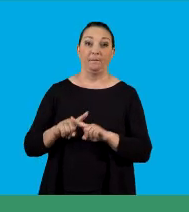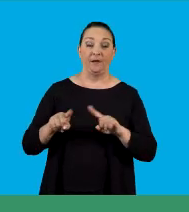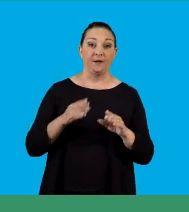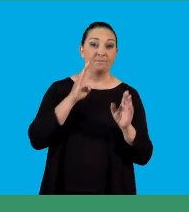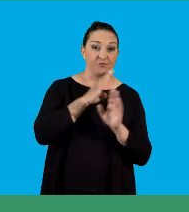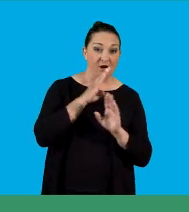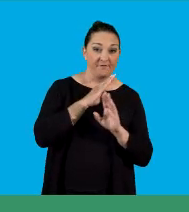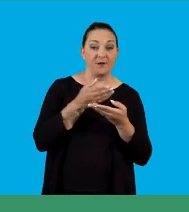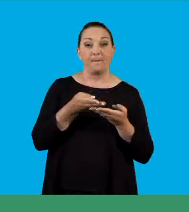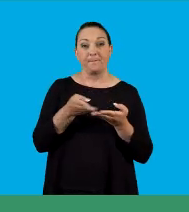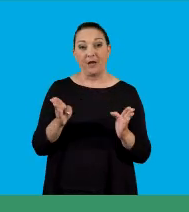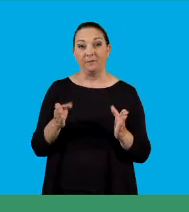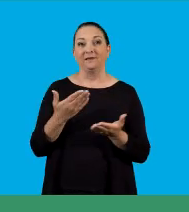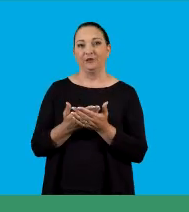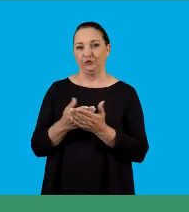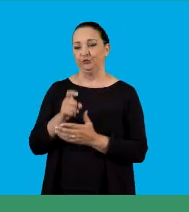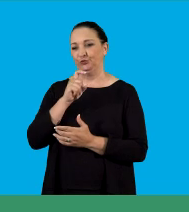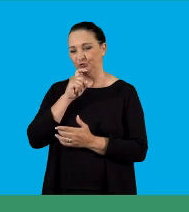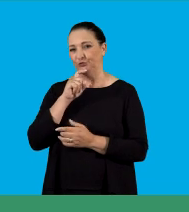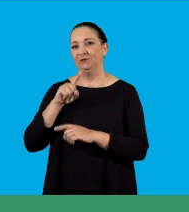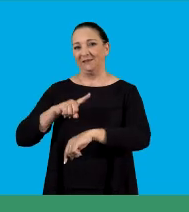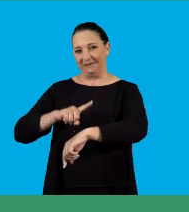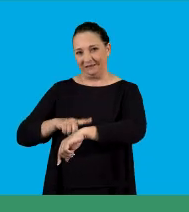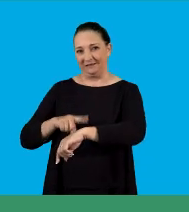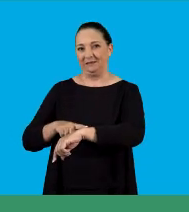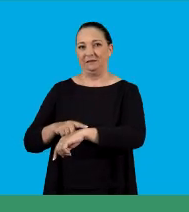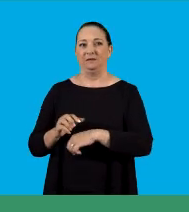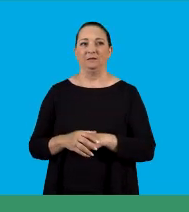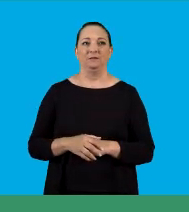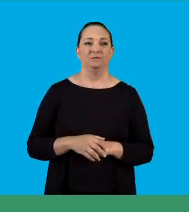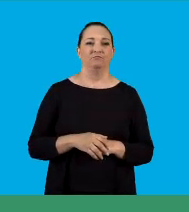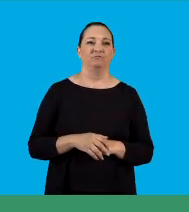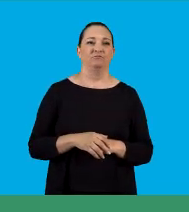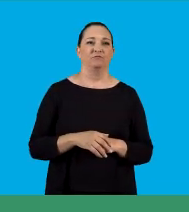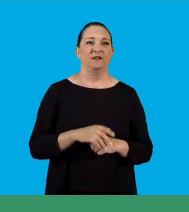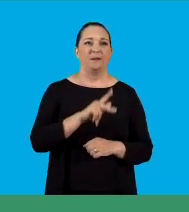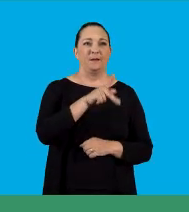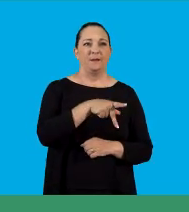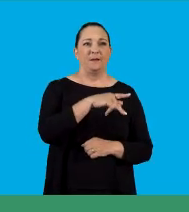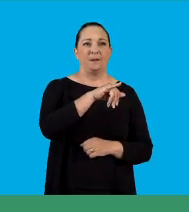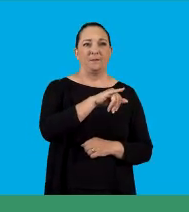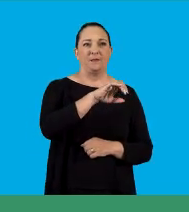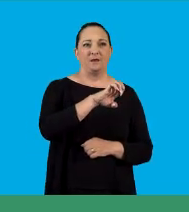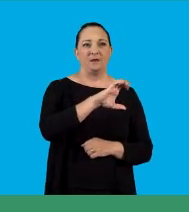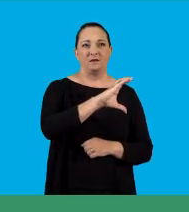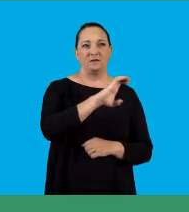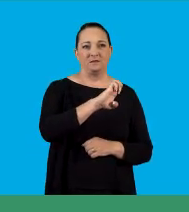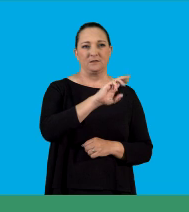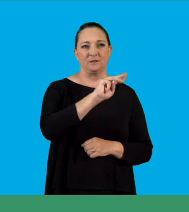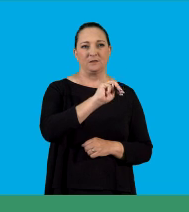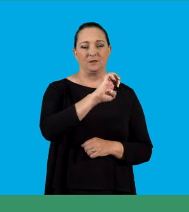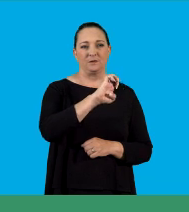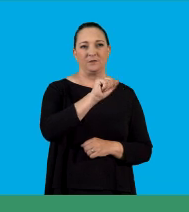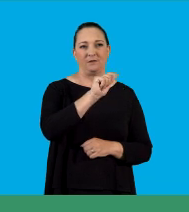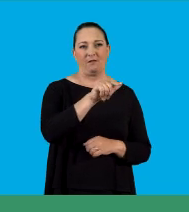public sectors, they use this method, whereas with the piecemeal, it's normally what? The textile or the